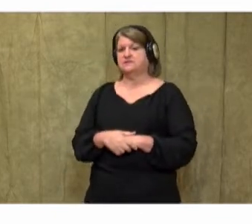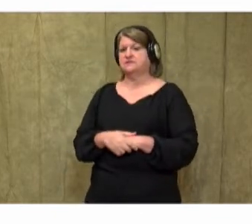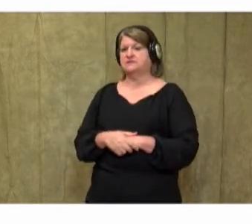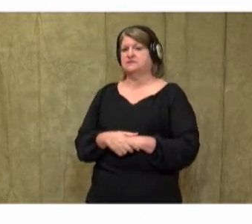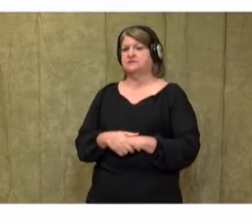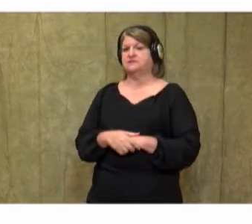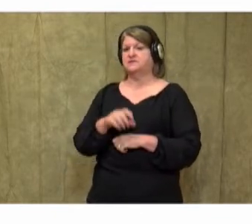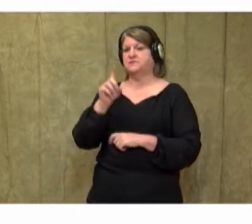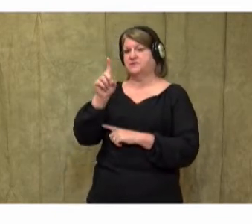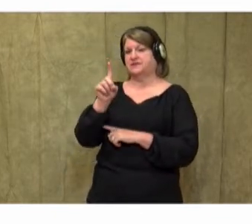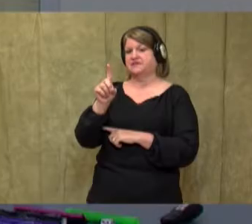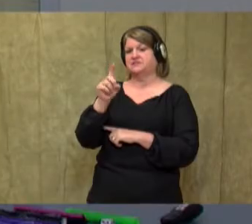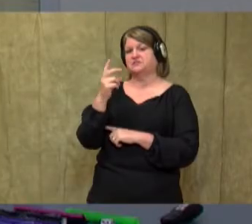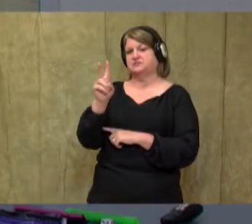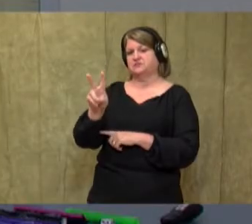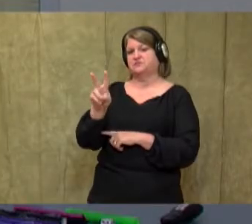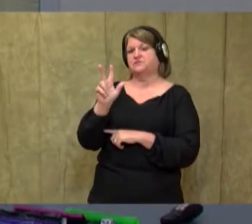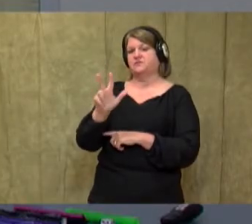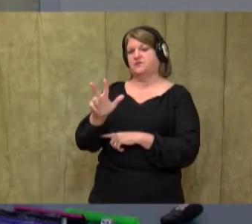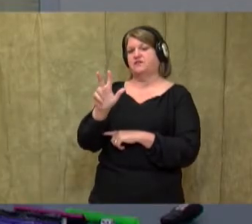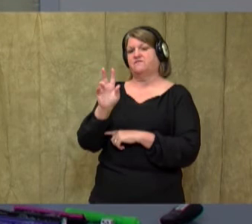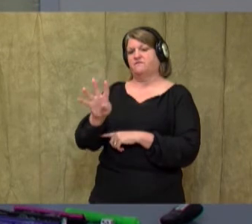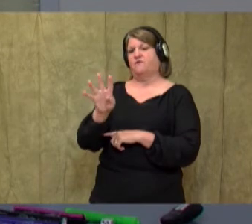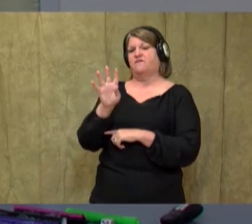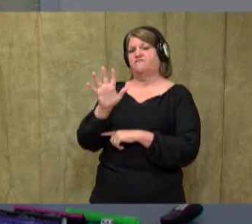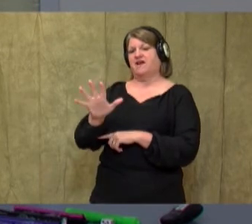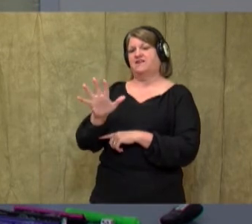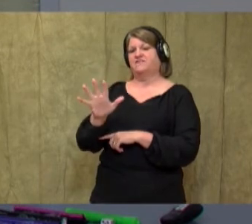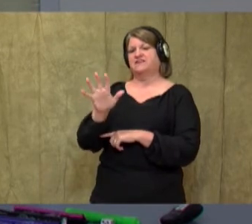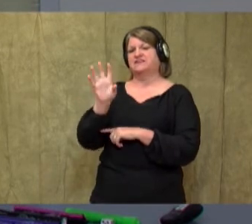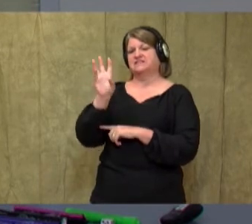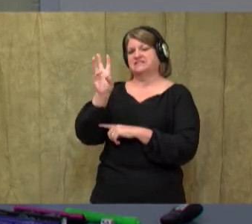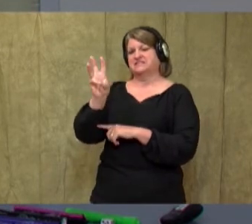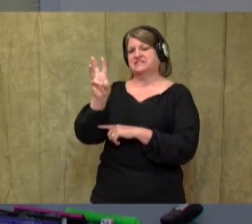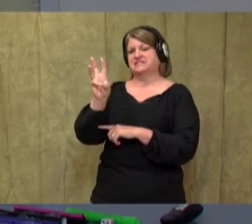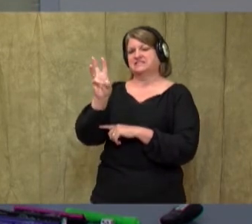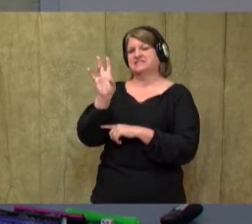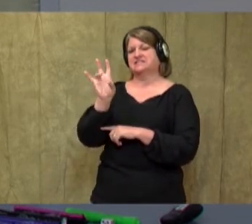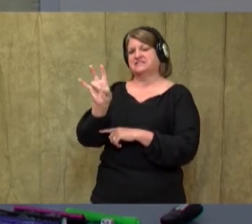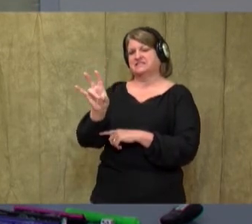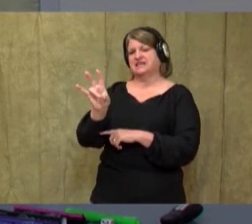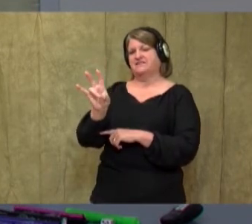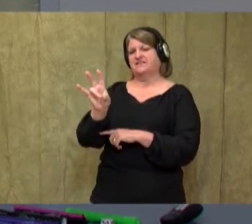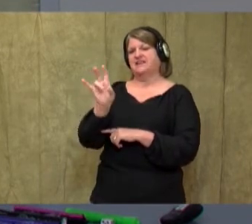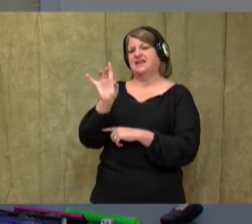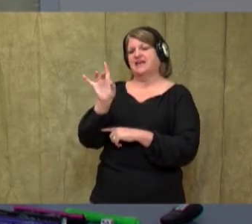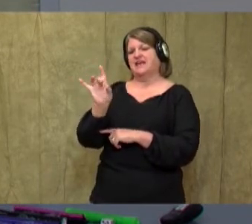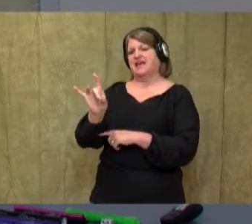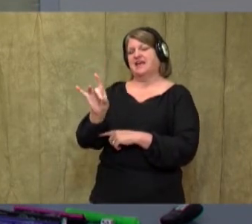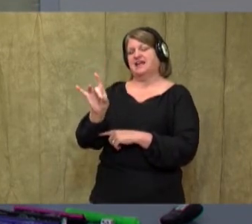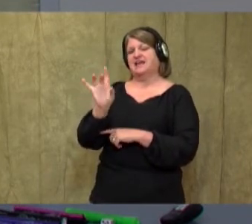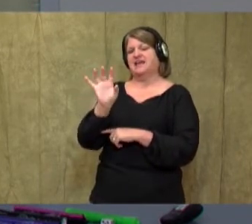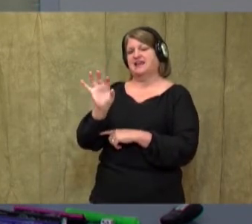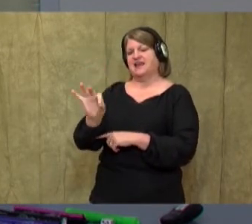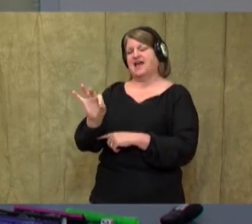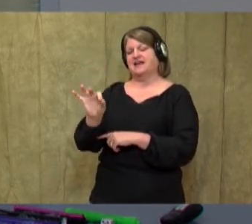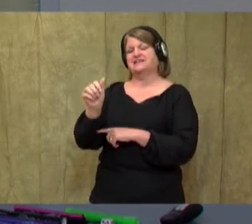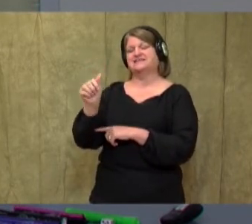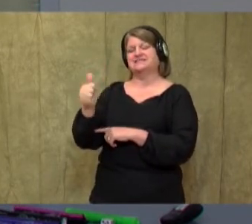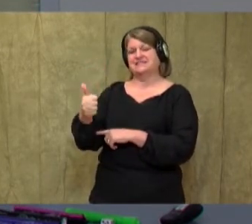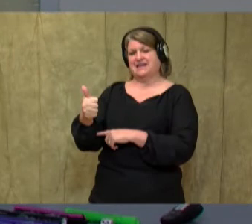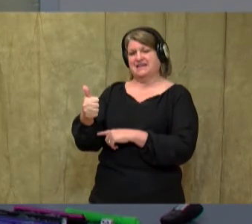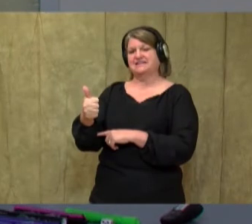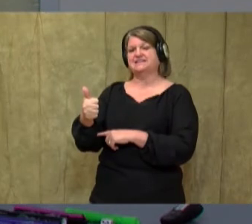1, 2, 3, 4, 5, 6, 7, 8,